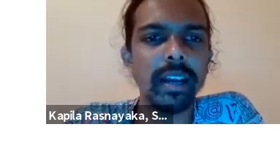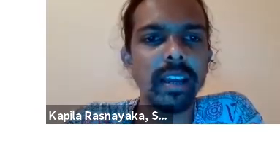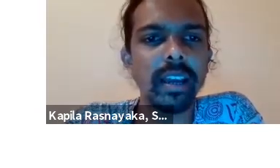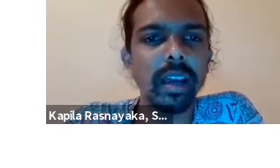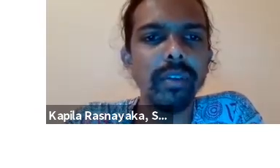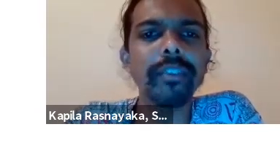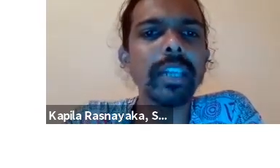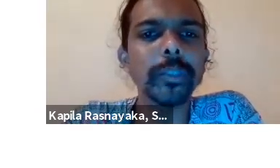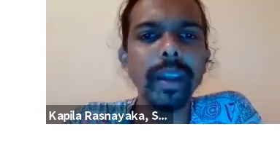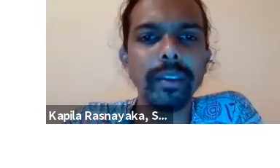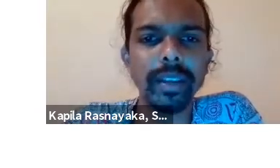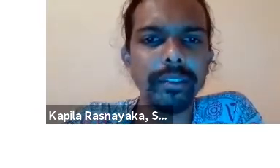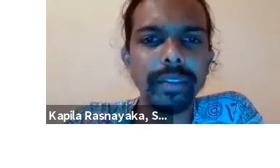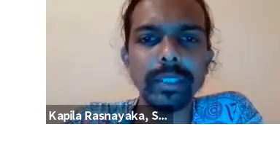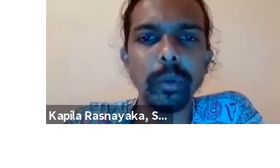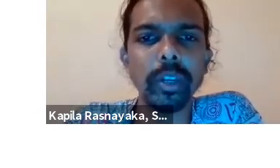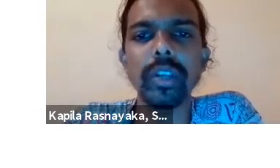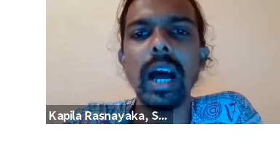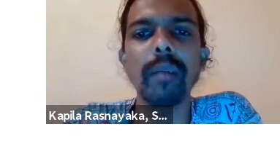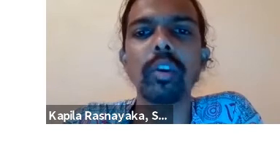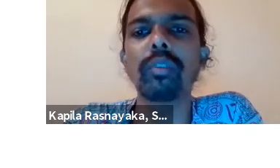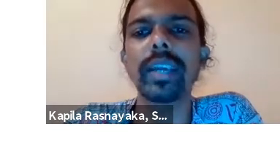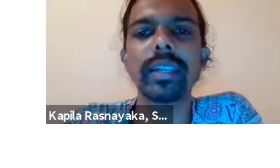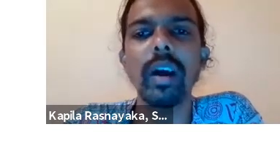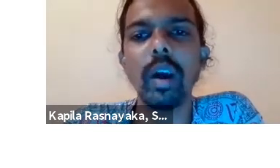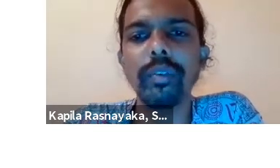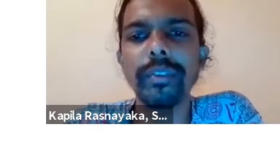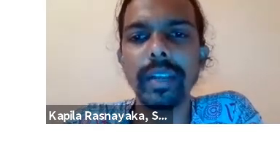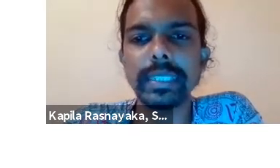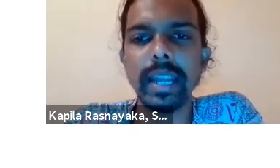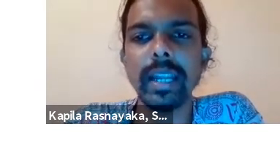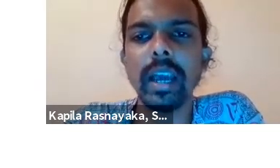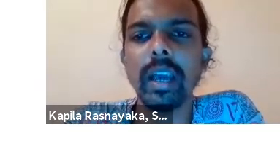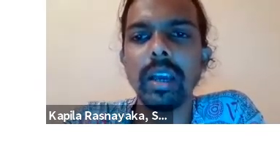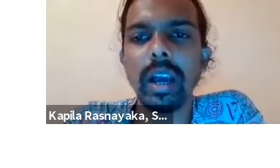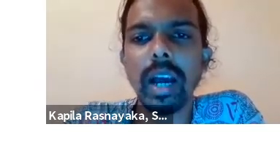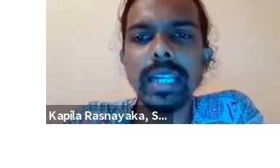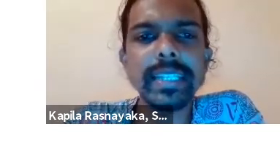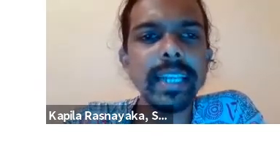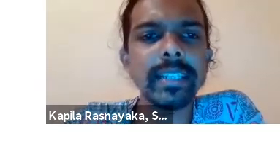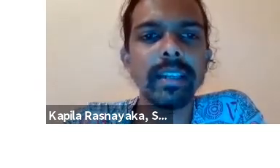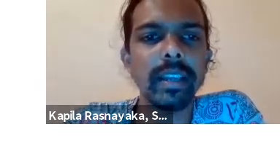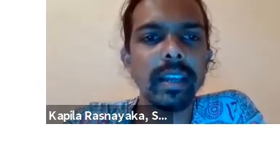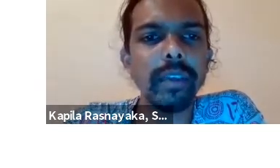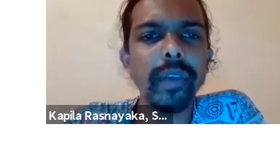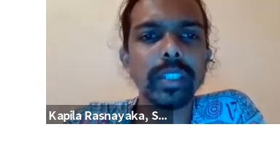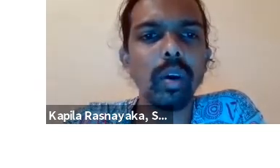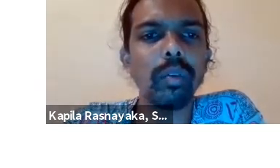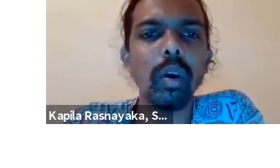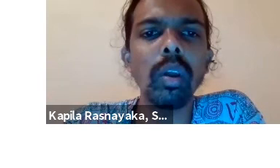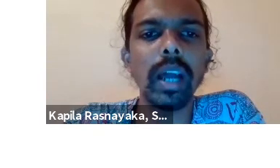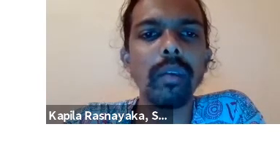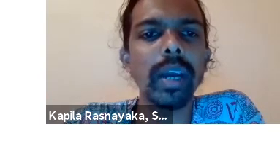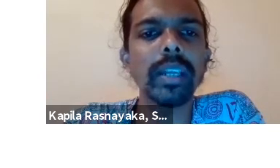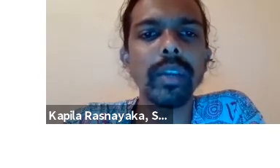agenda. We will transparently address potential harm, conflict of interest, and unintended effects